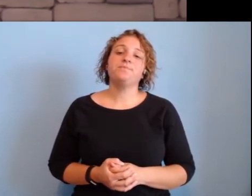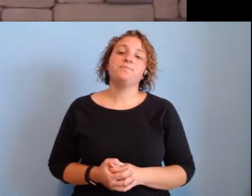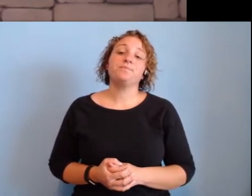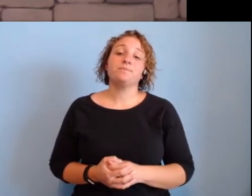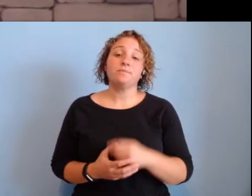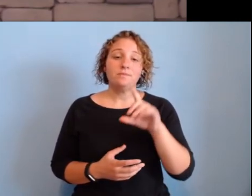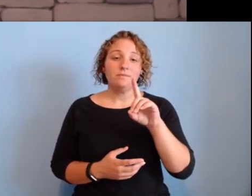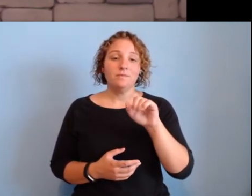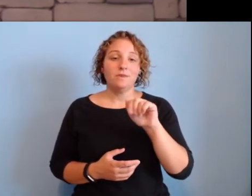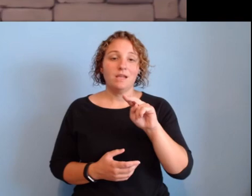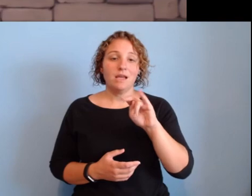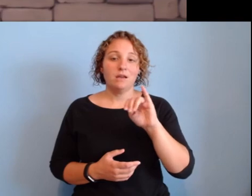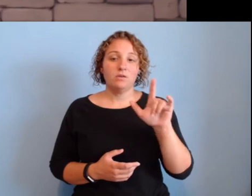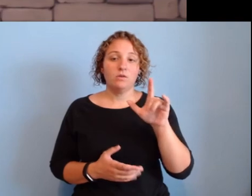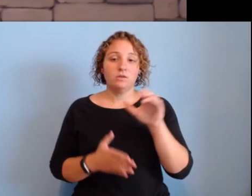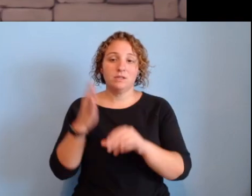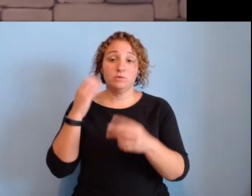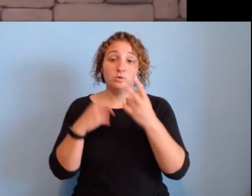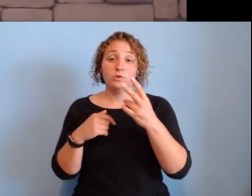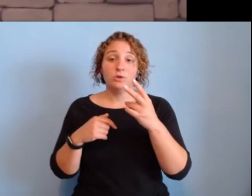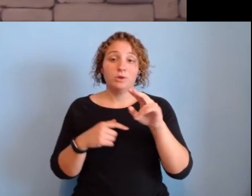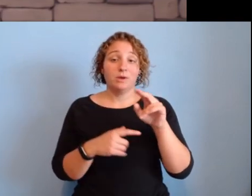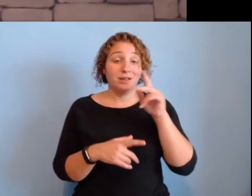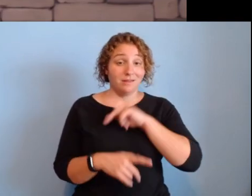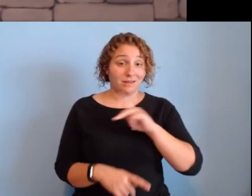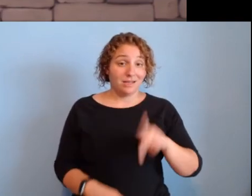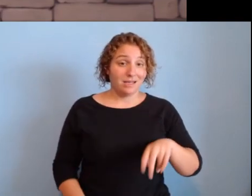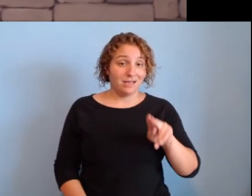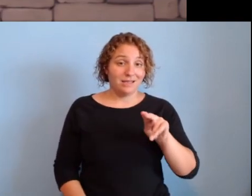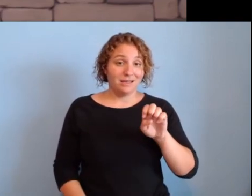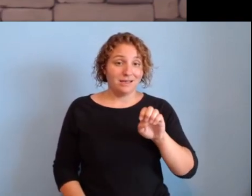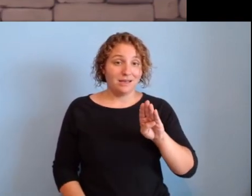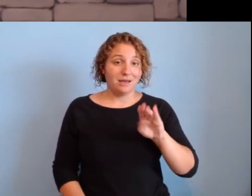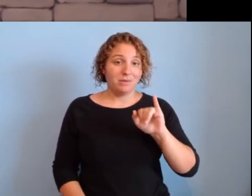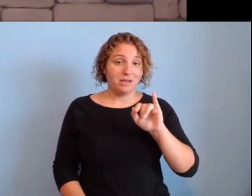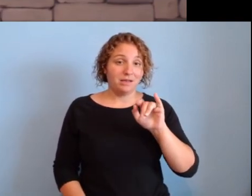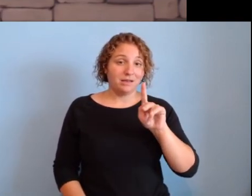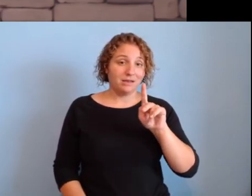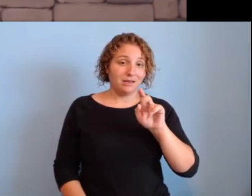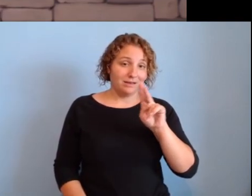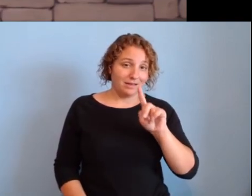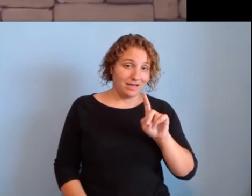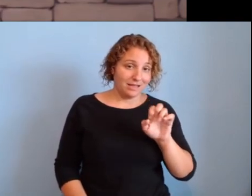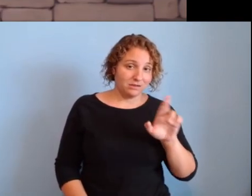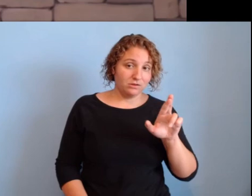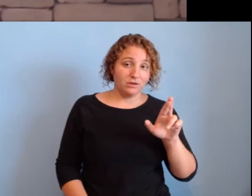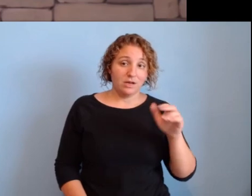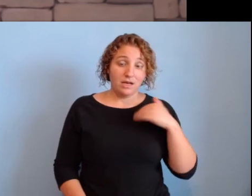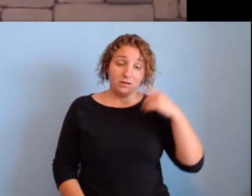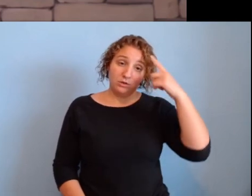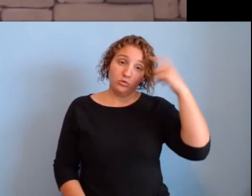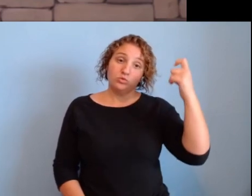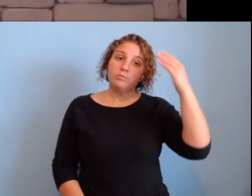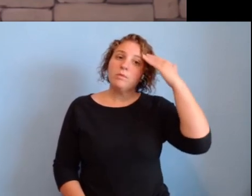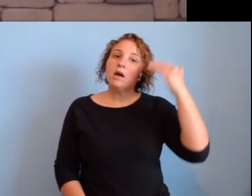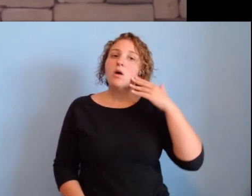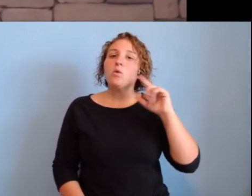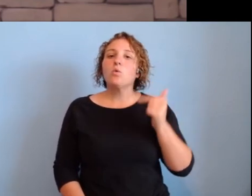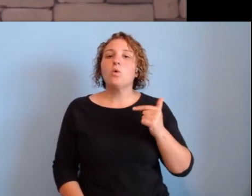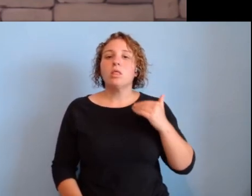Daniel 2. Nebuchadnezzar has a dream. A head of gold, arms of silver, abdomen of brass, legs of